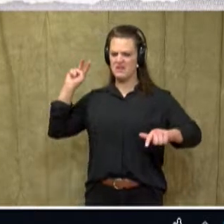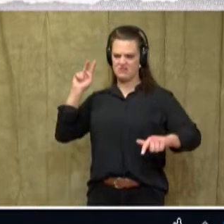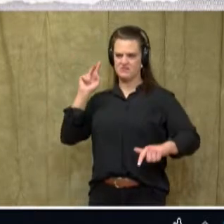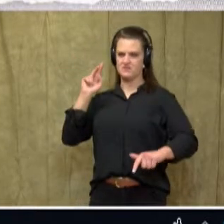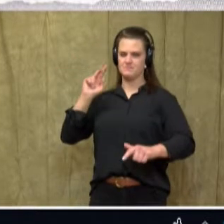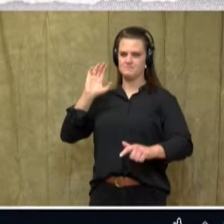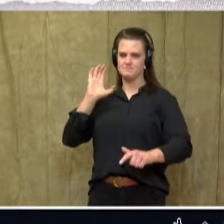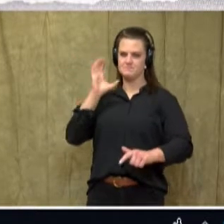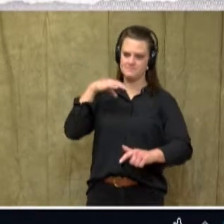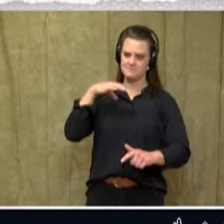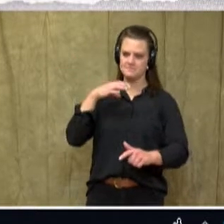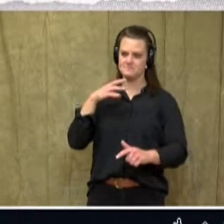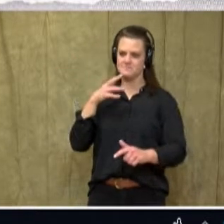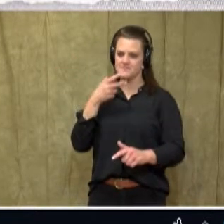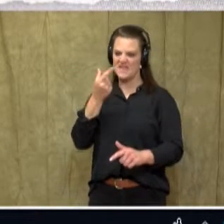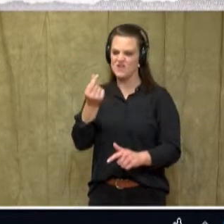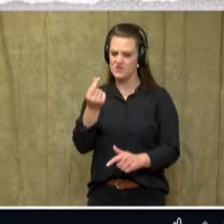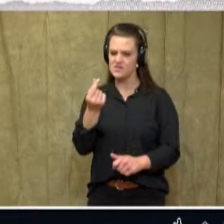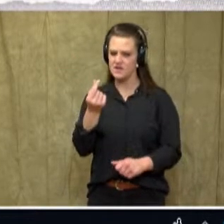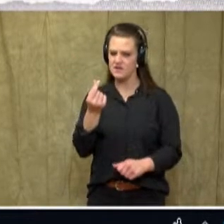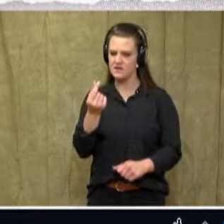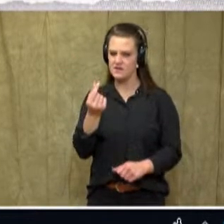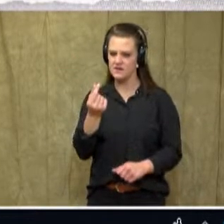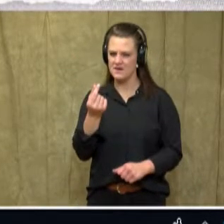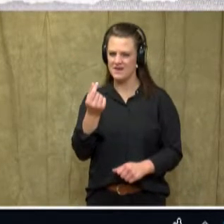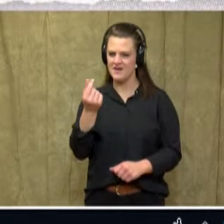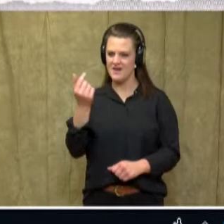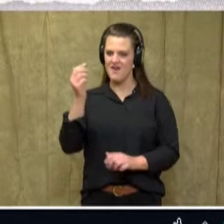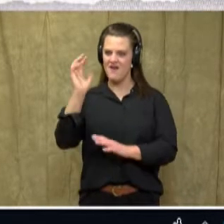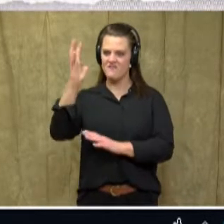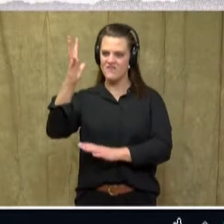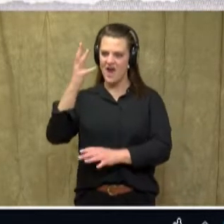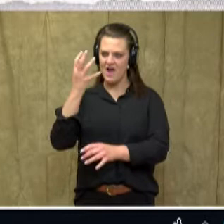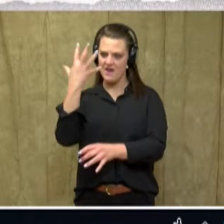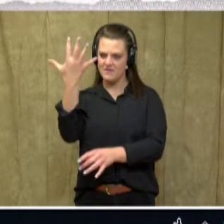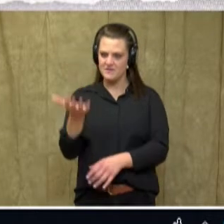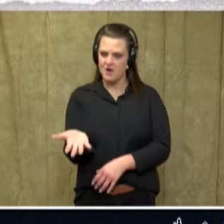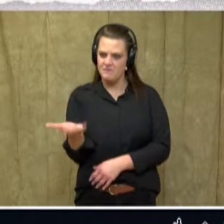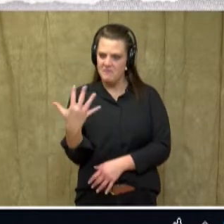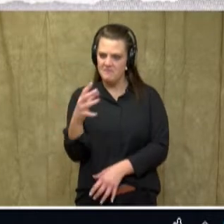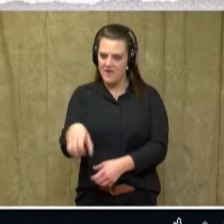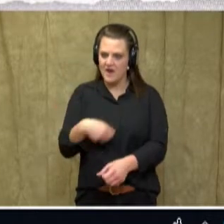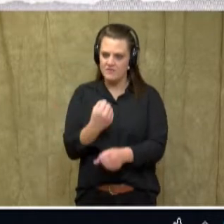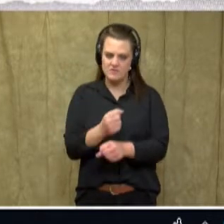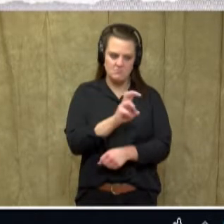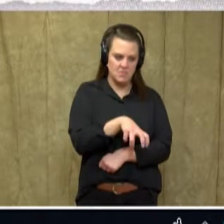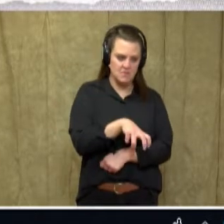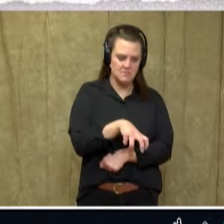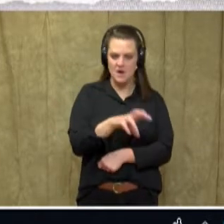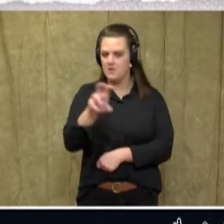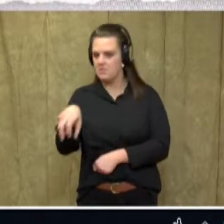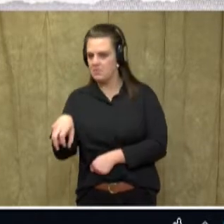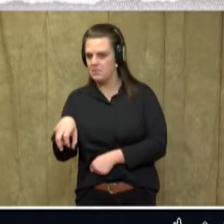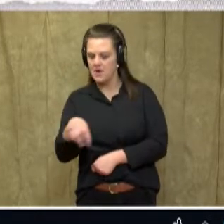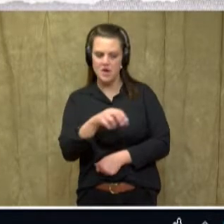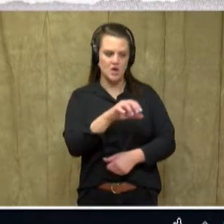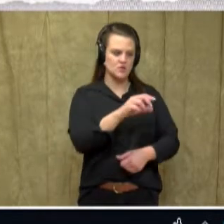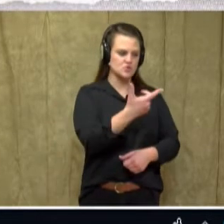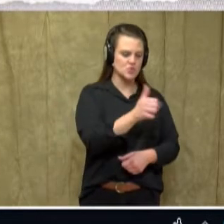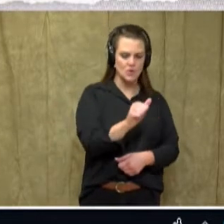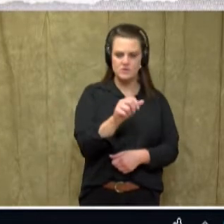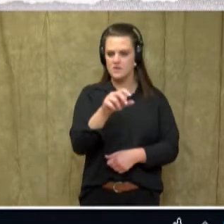quirky text, and it took them 5 years to get from here to there and from Georgia to New